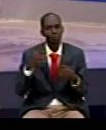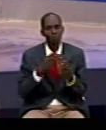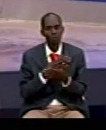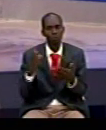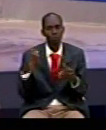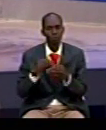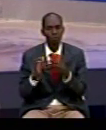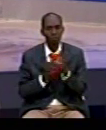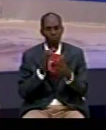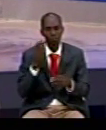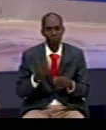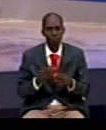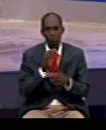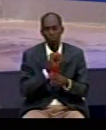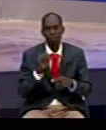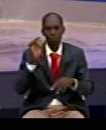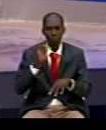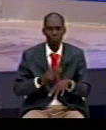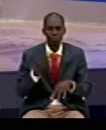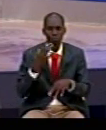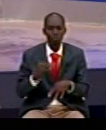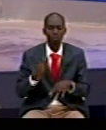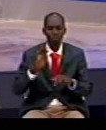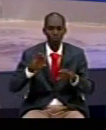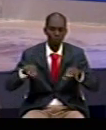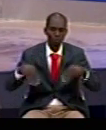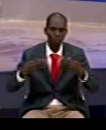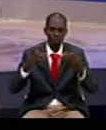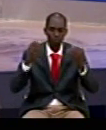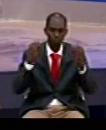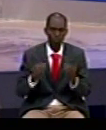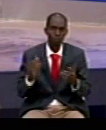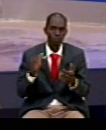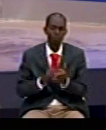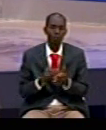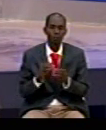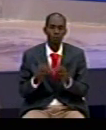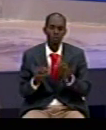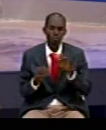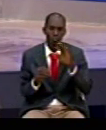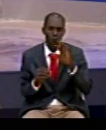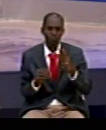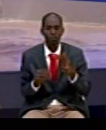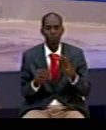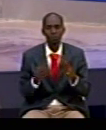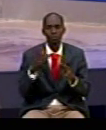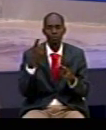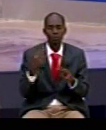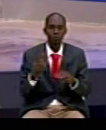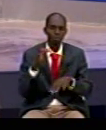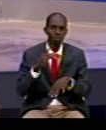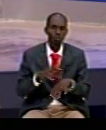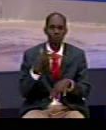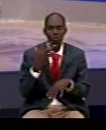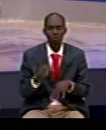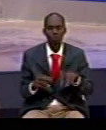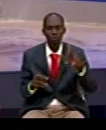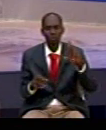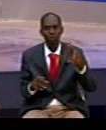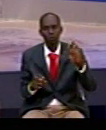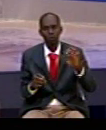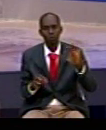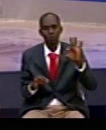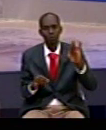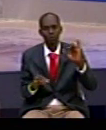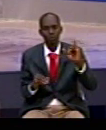of re-empowerment. Number four, a touch of refining. Refining. It happened to Isaiah.